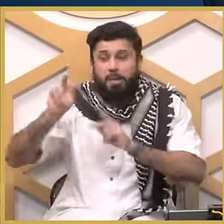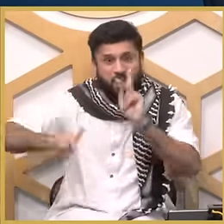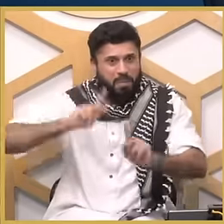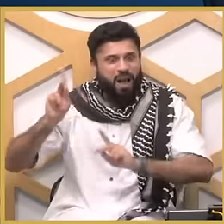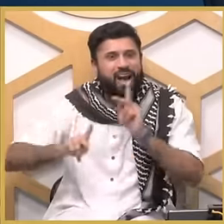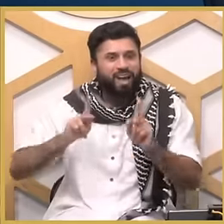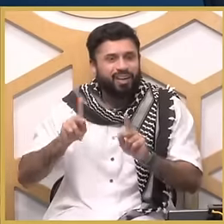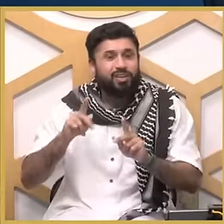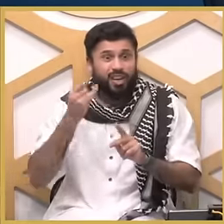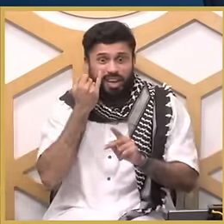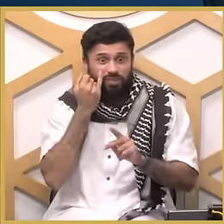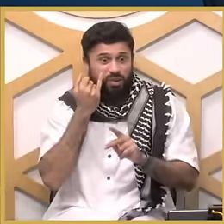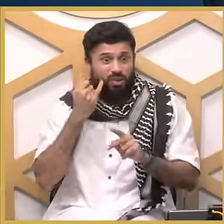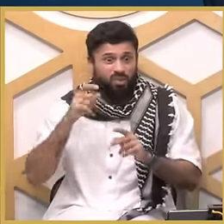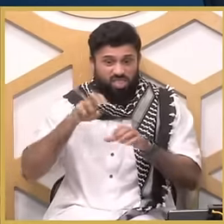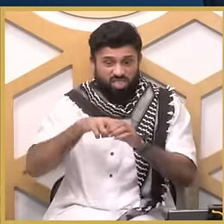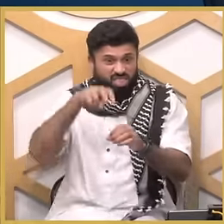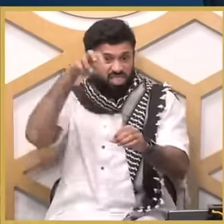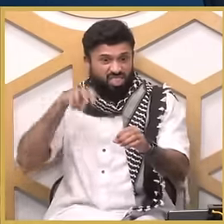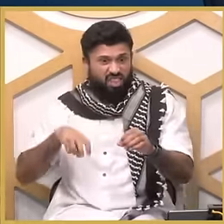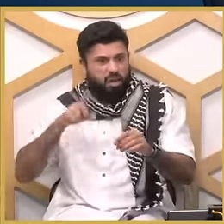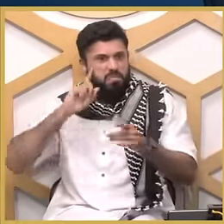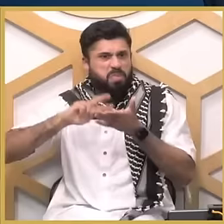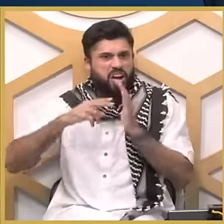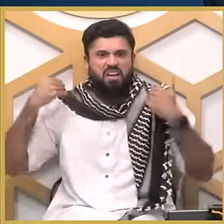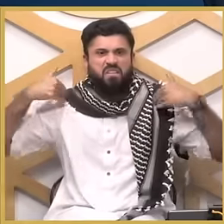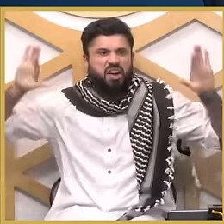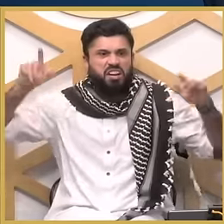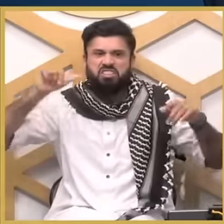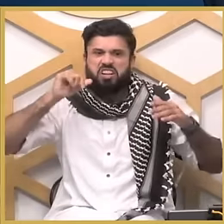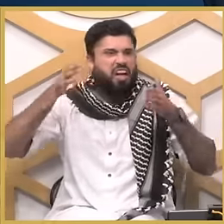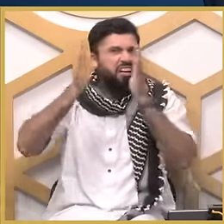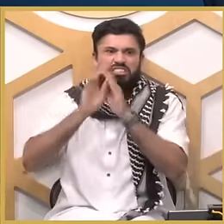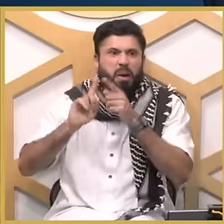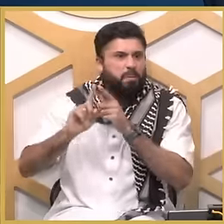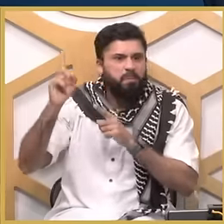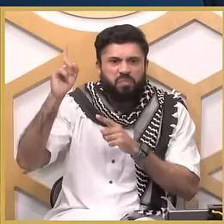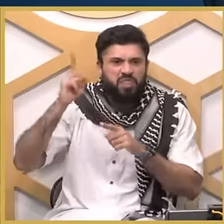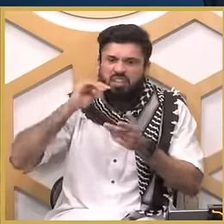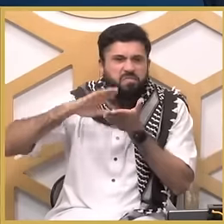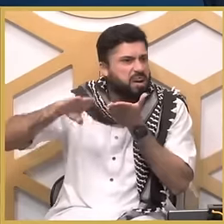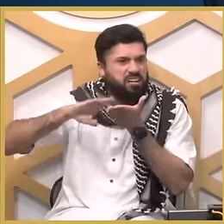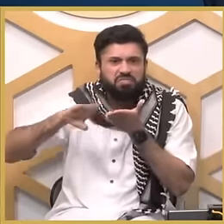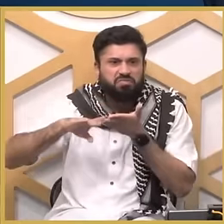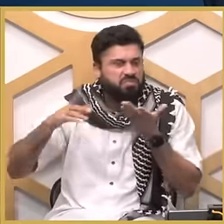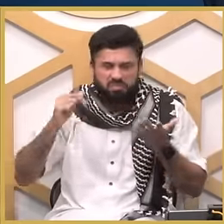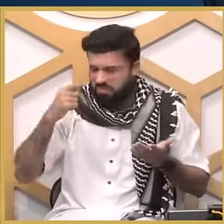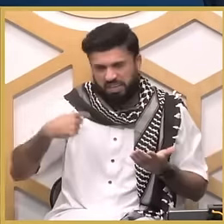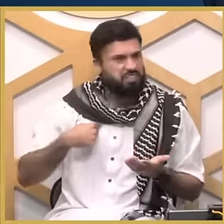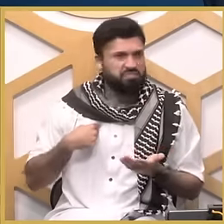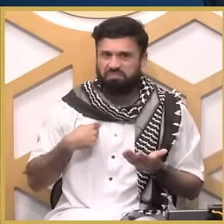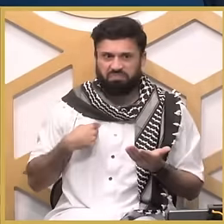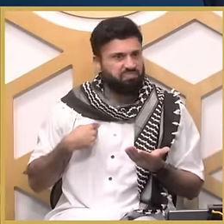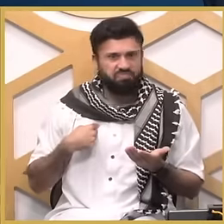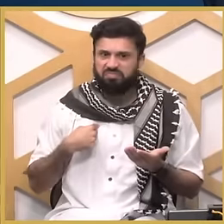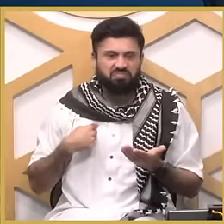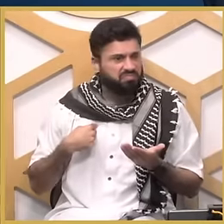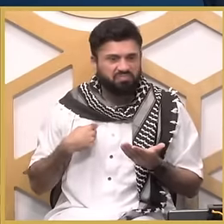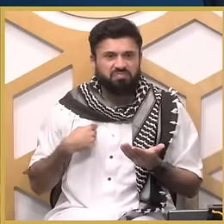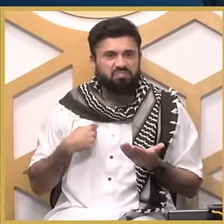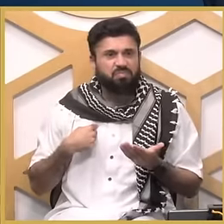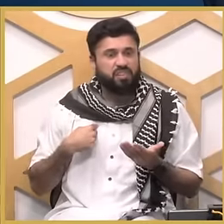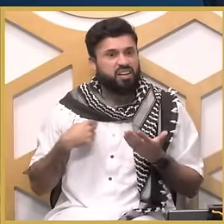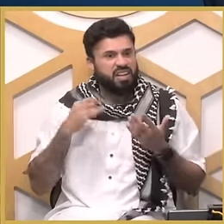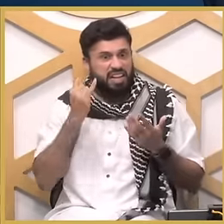Quran, he said he will do this for those who believed, do this for those who believed. Because if you're out of that realm of belief, out of the